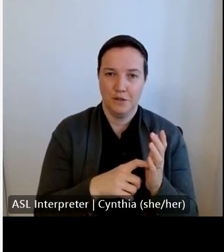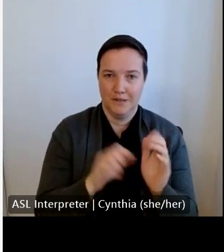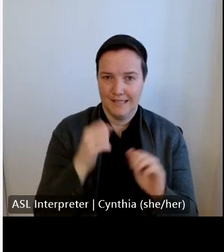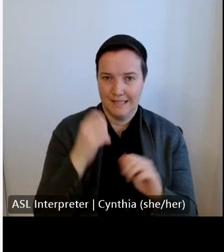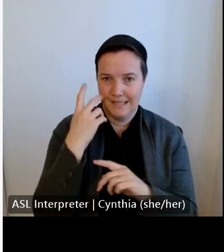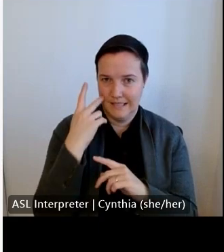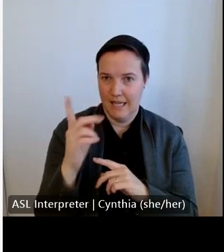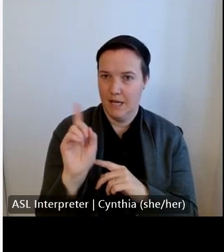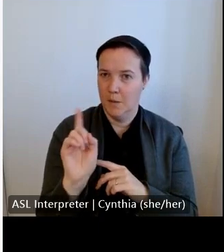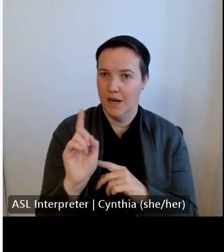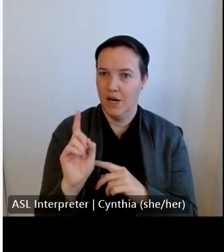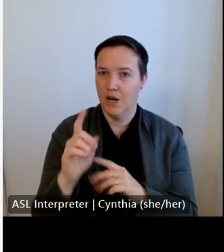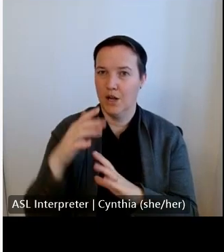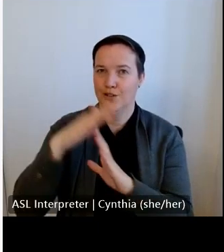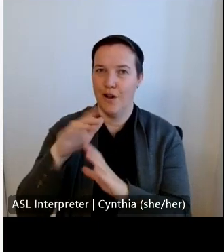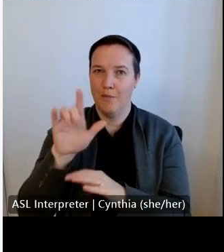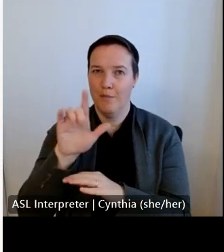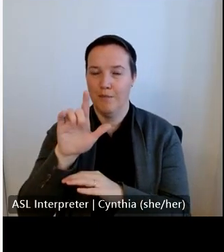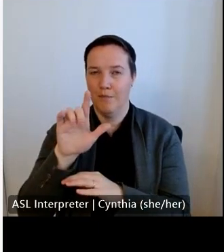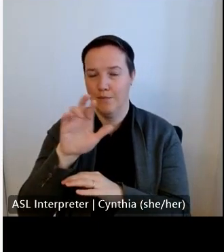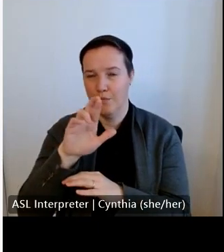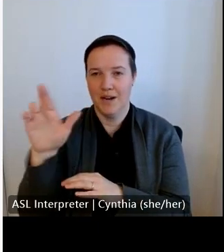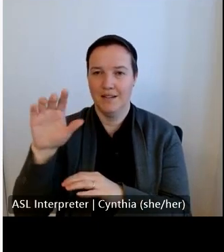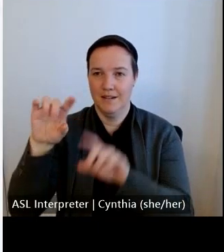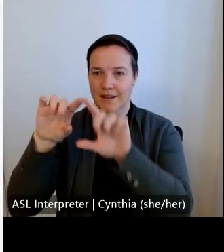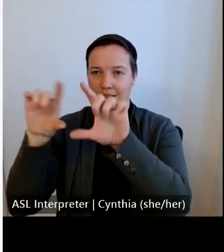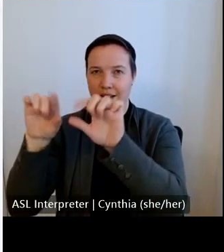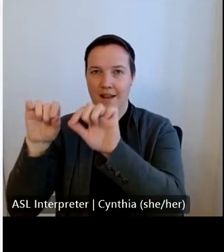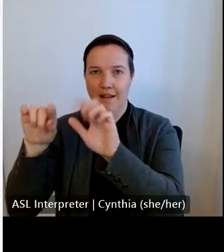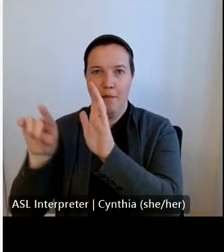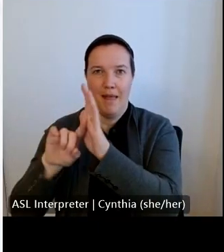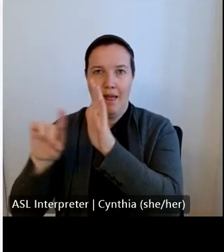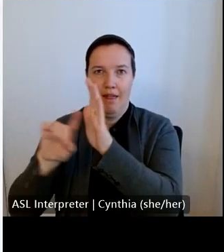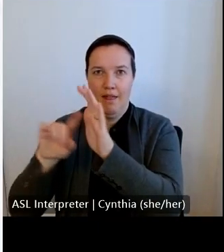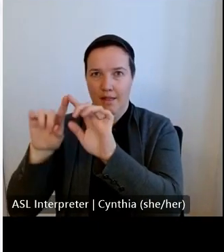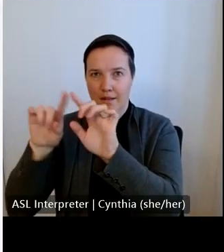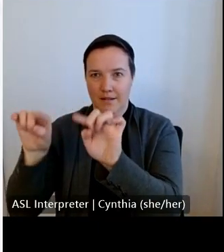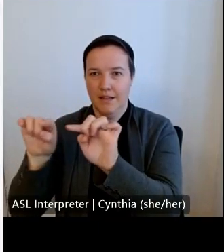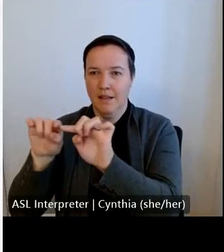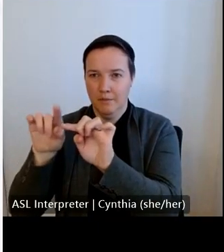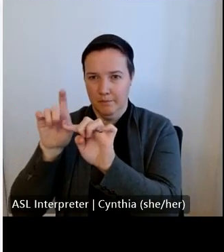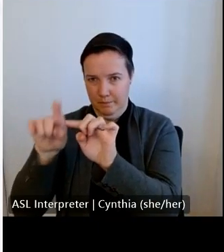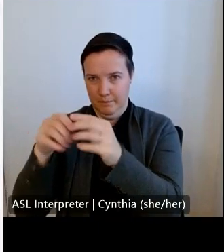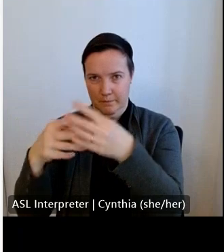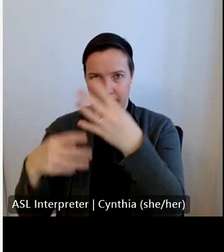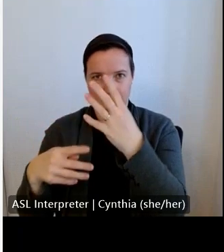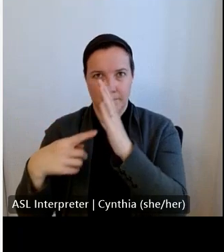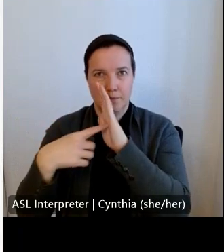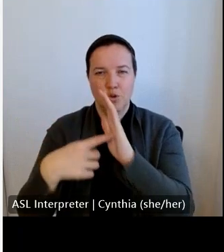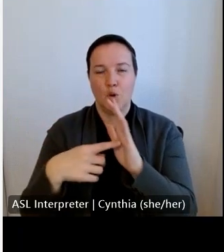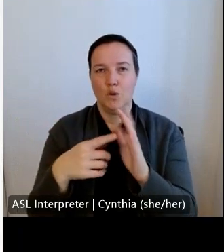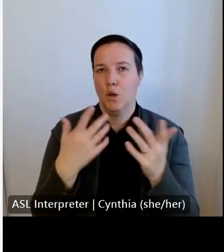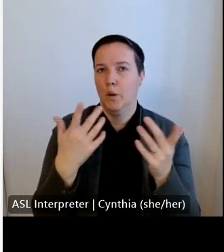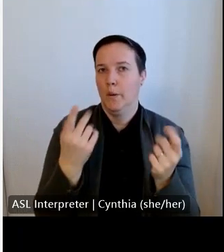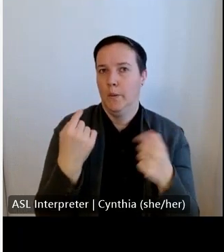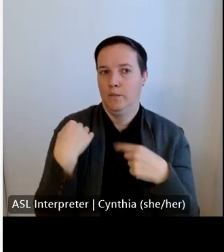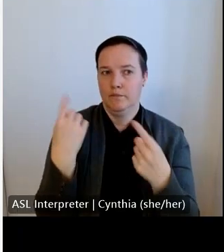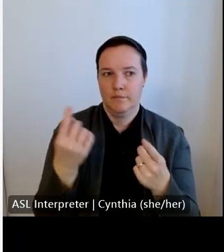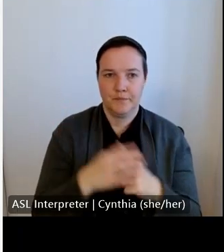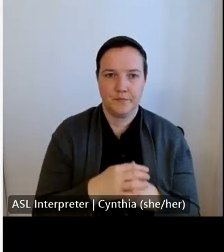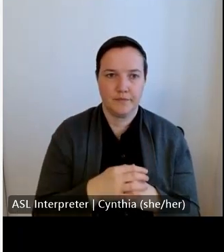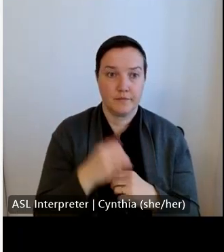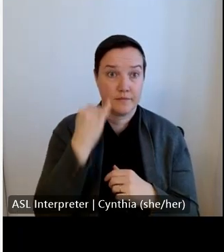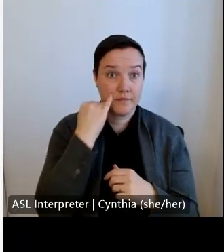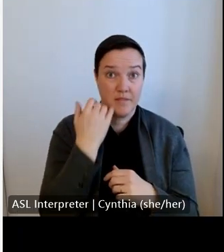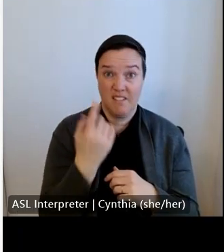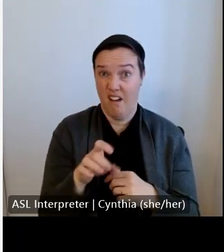up in our notification bell. And if a job opportunity comes onto the platform that matches my skills